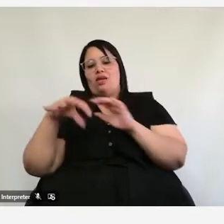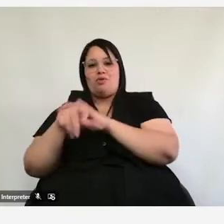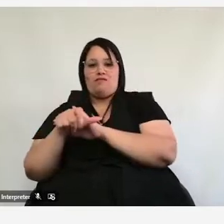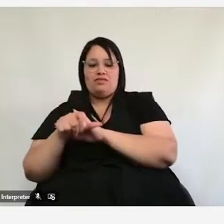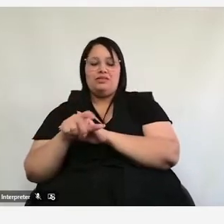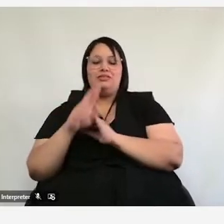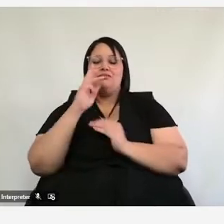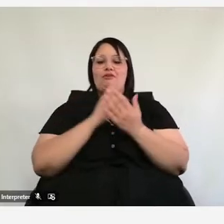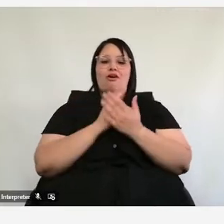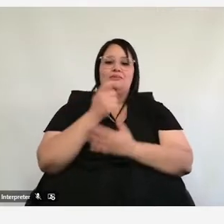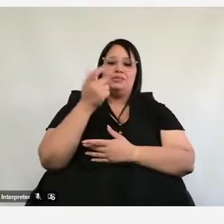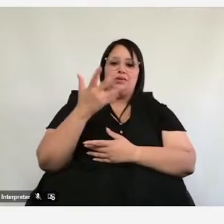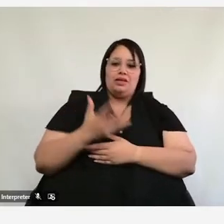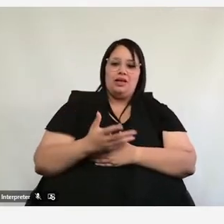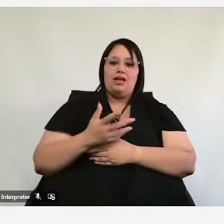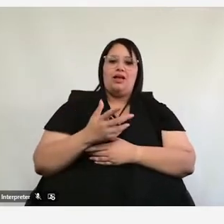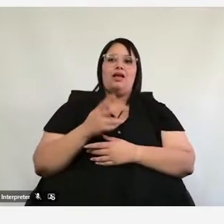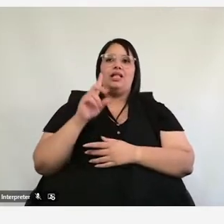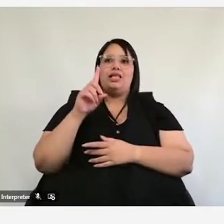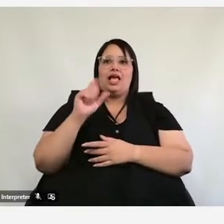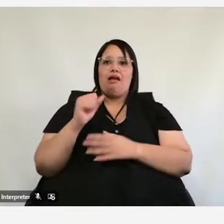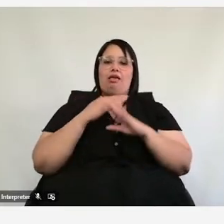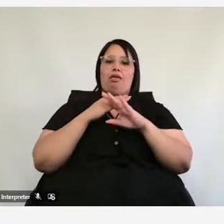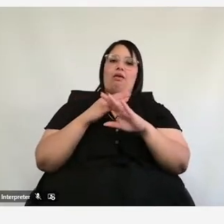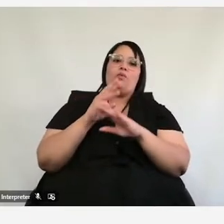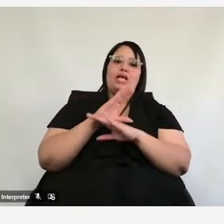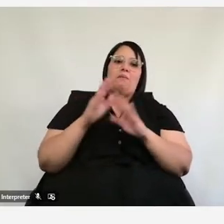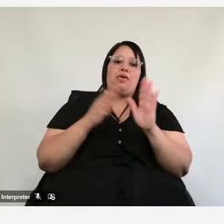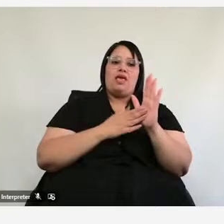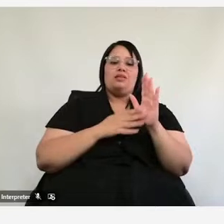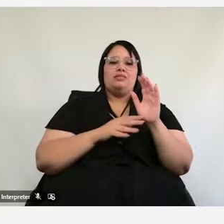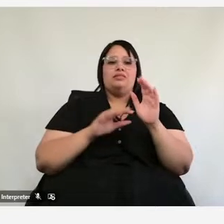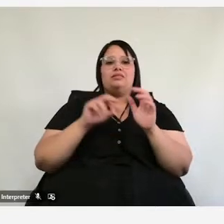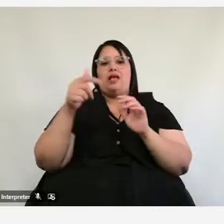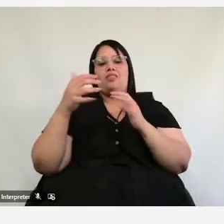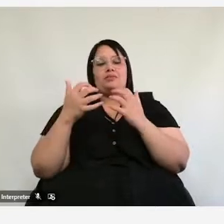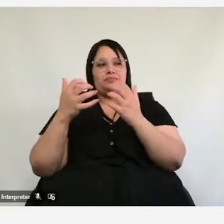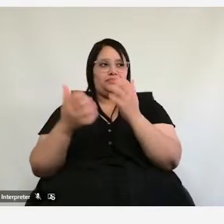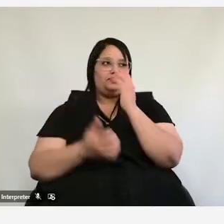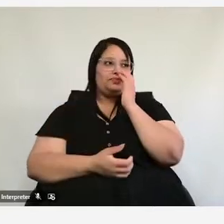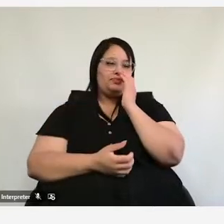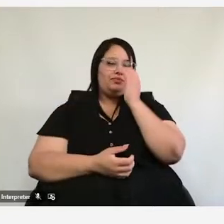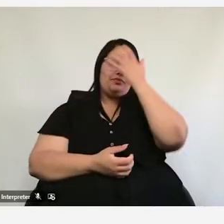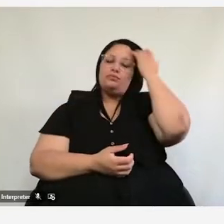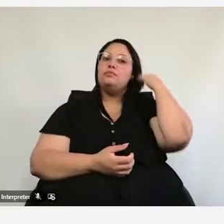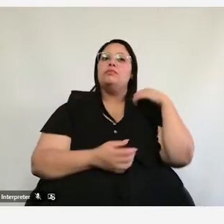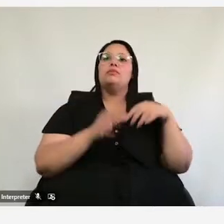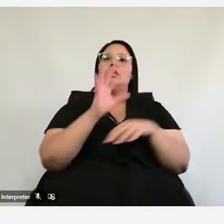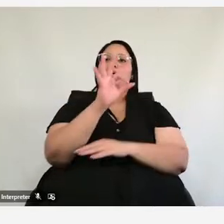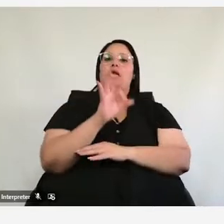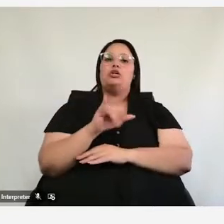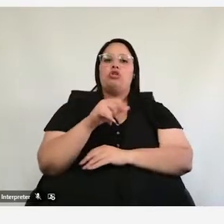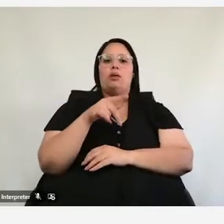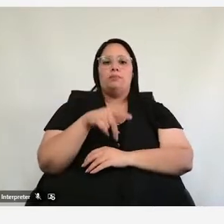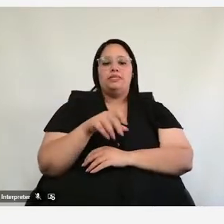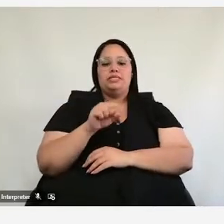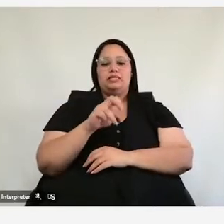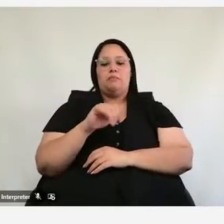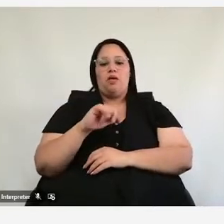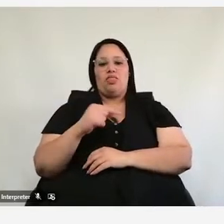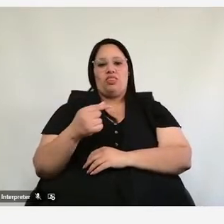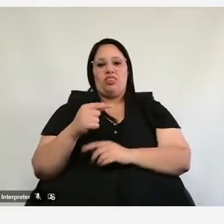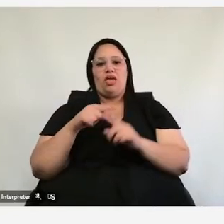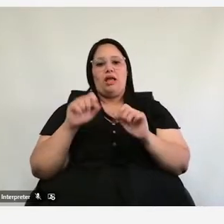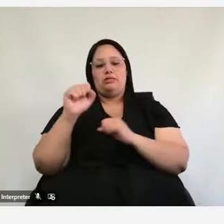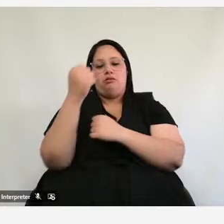Honourable Speaker, the DA has turned the Western Cape into the gangster paradise. The raid on JP Smith and Limberg's